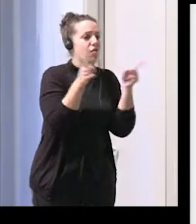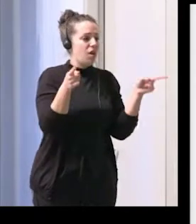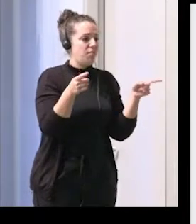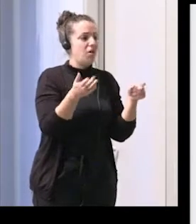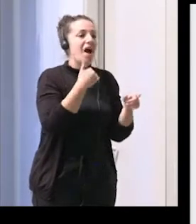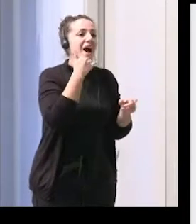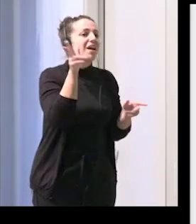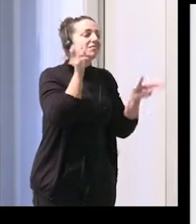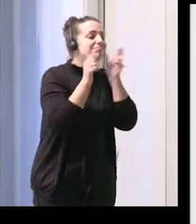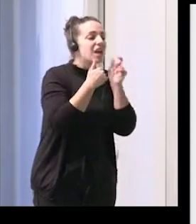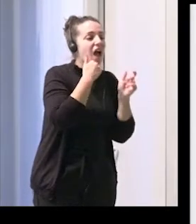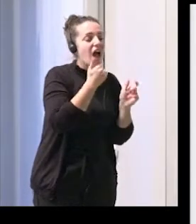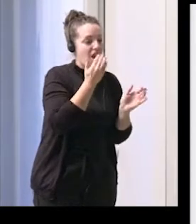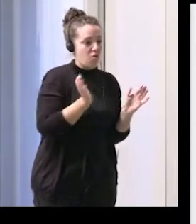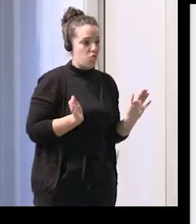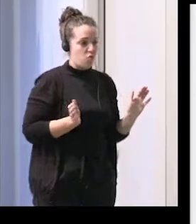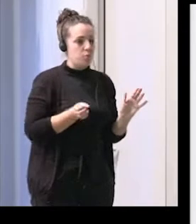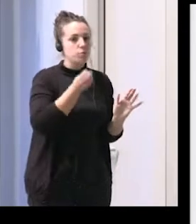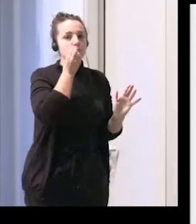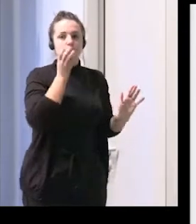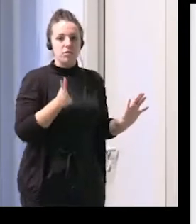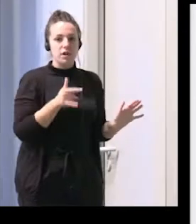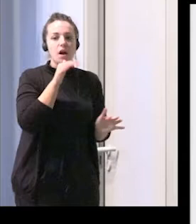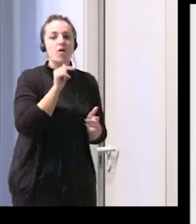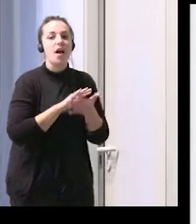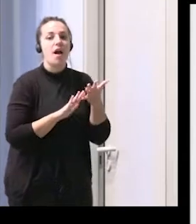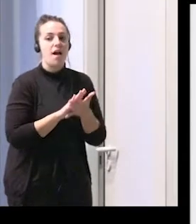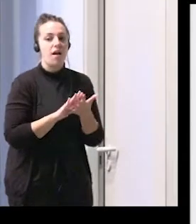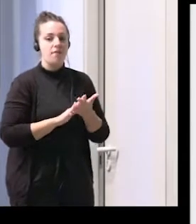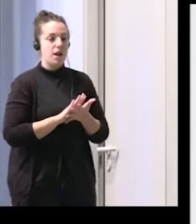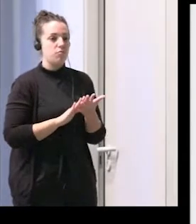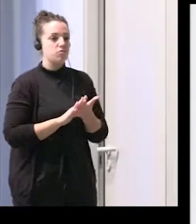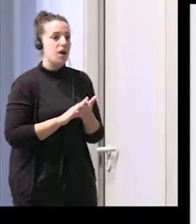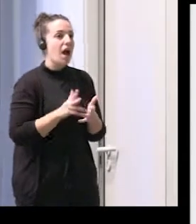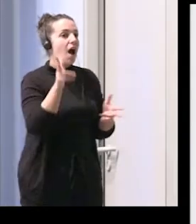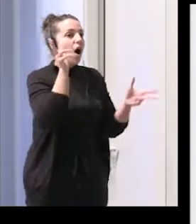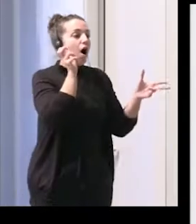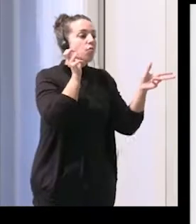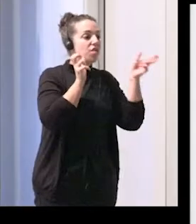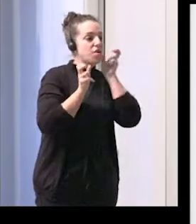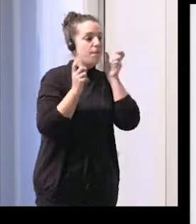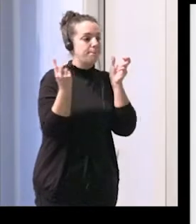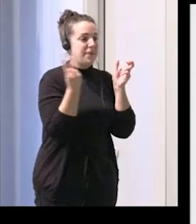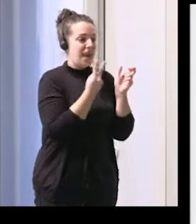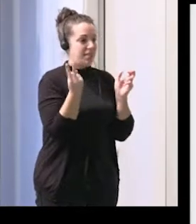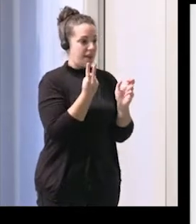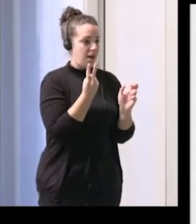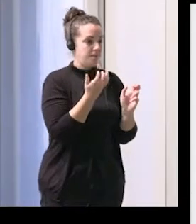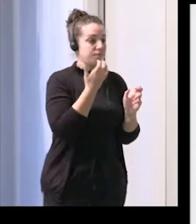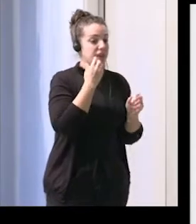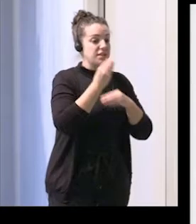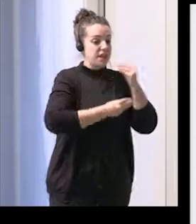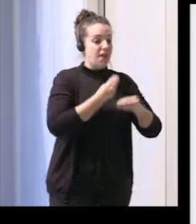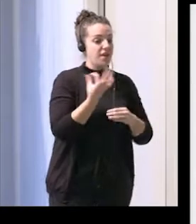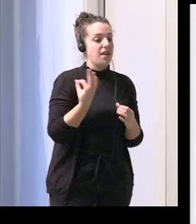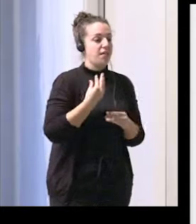now let's talk about bilateral hearing If you're going to do it, let's do it the best way we